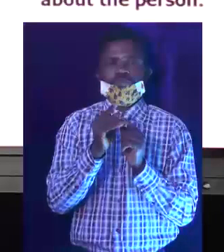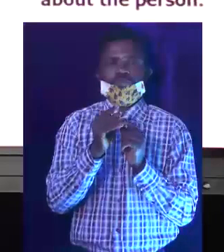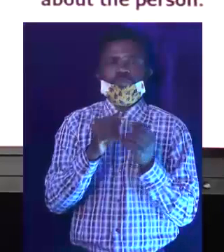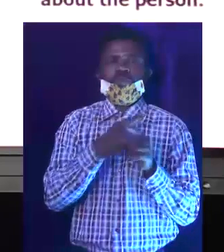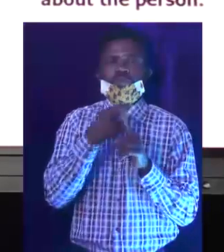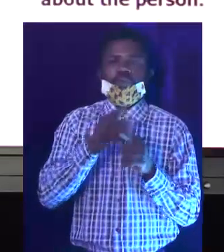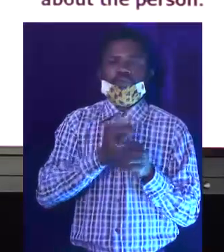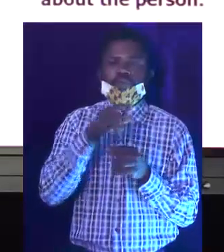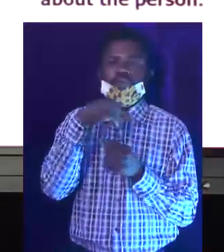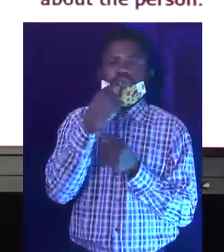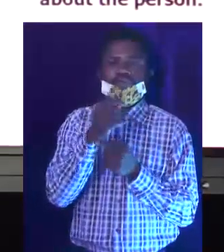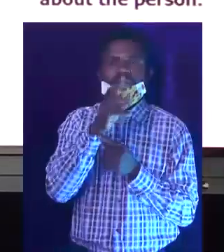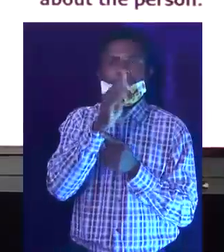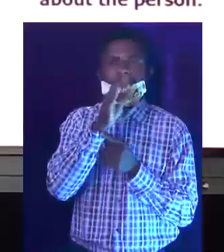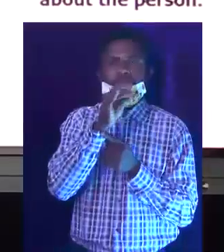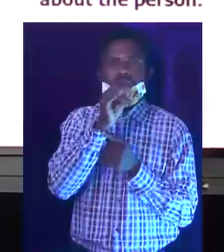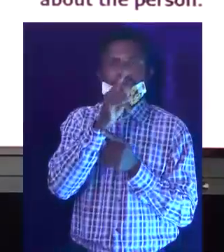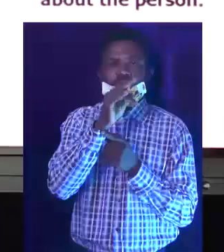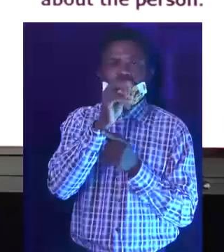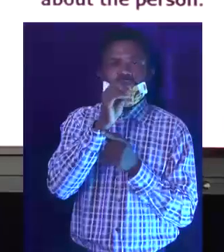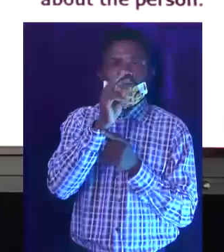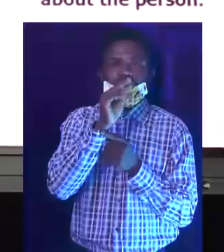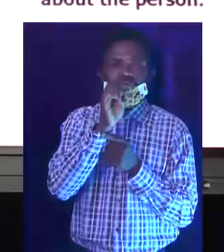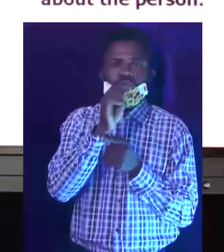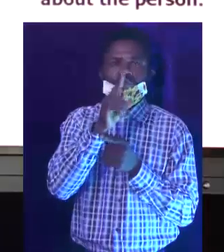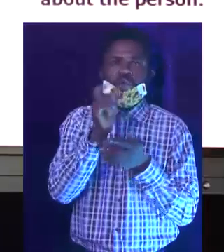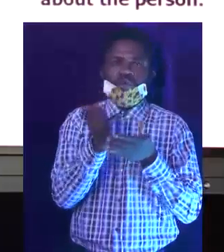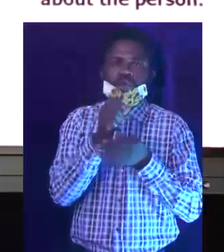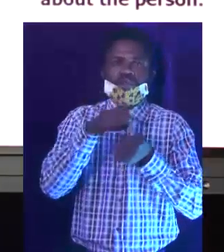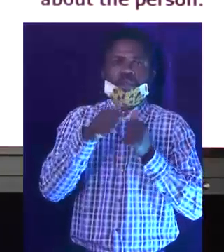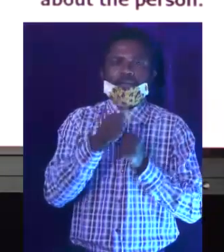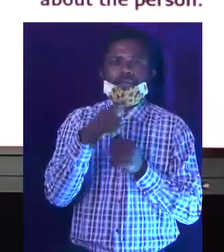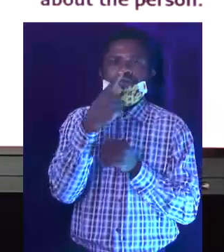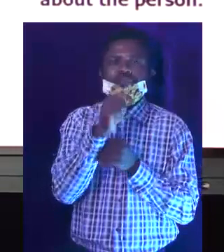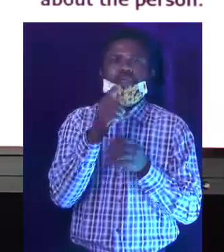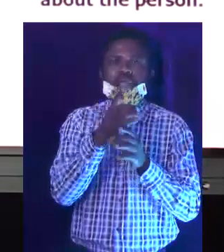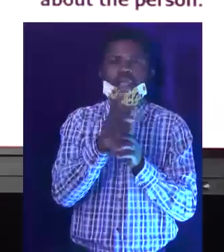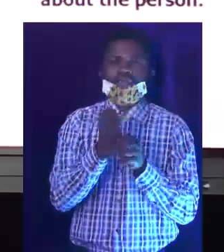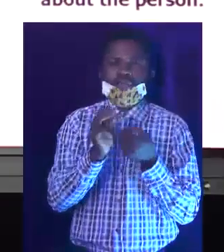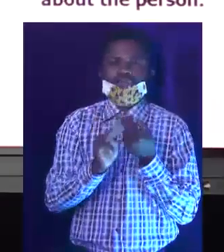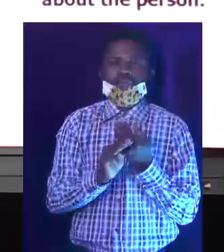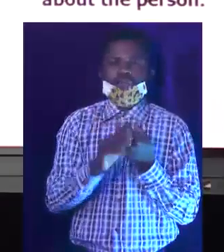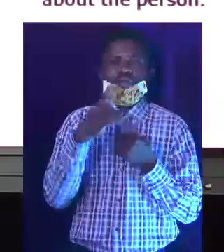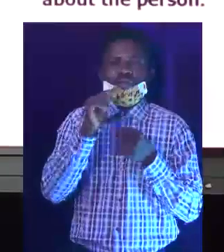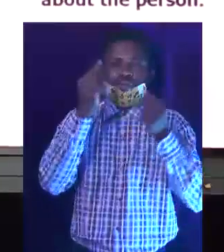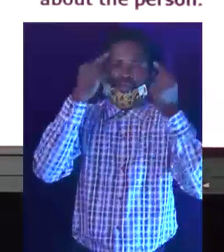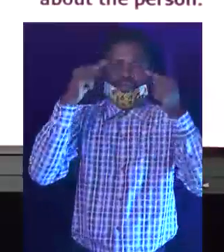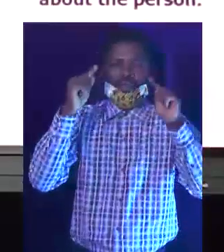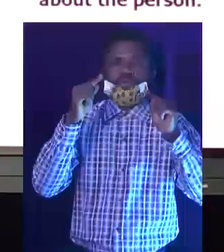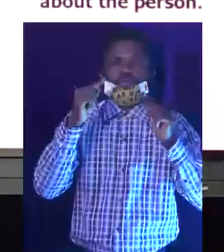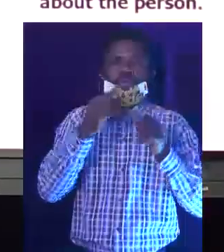Milestones. When I say milestones, what it means is that you write about the